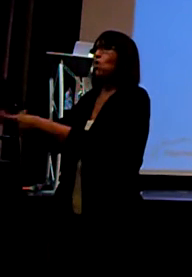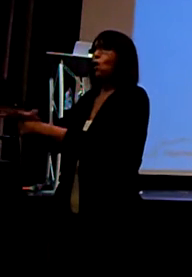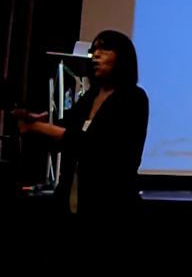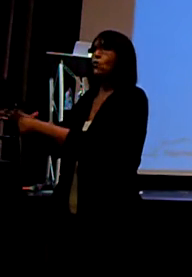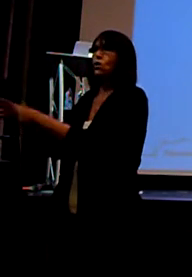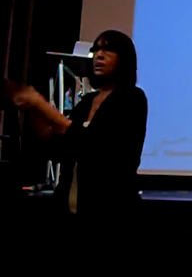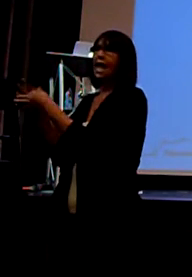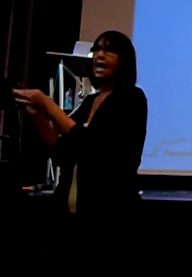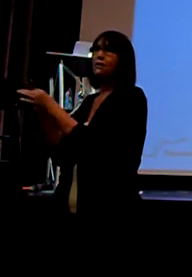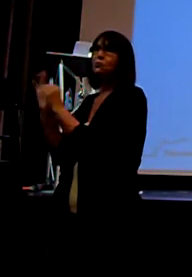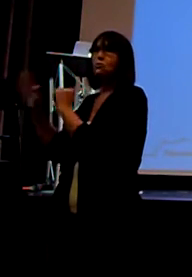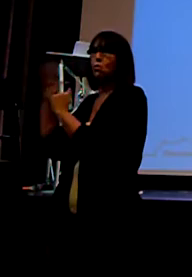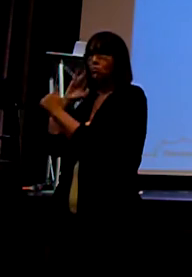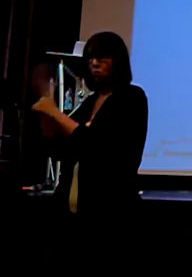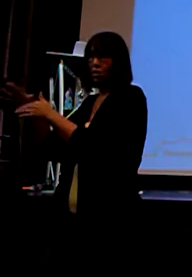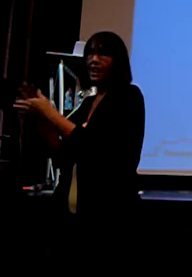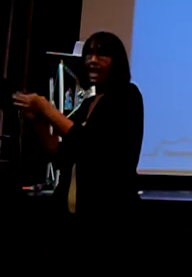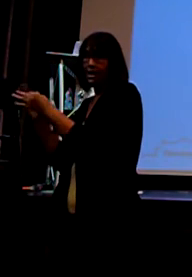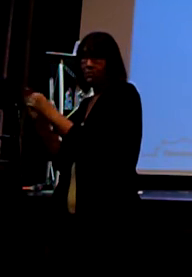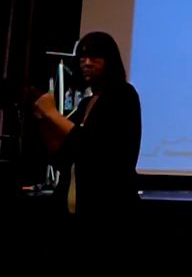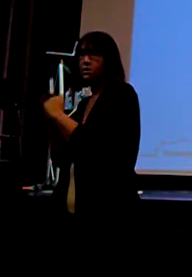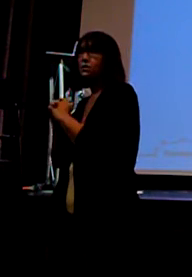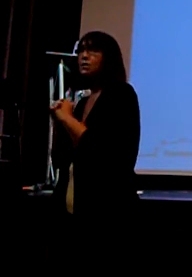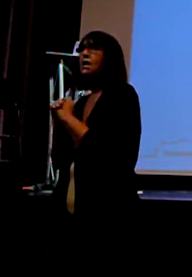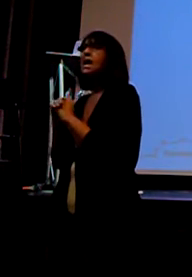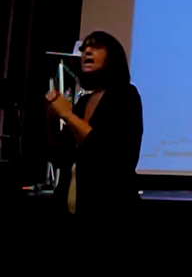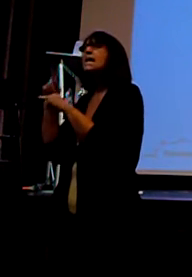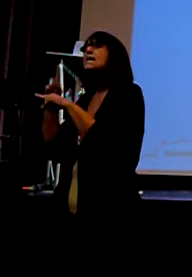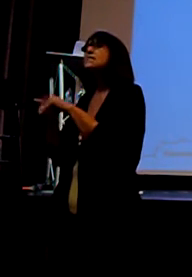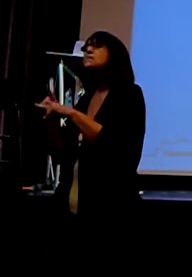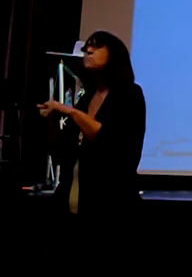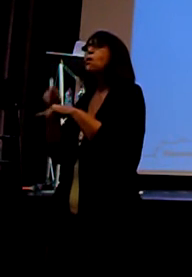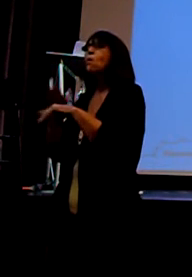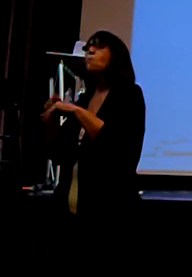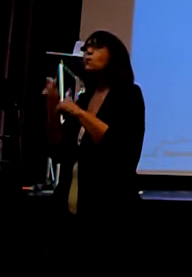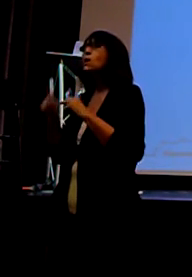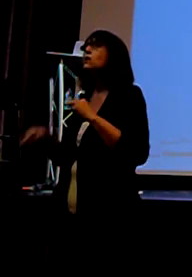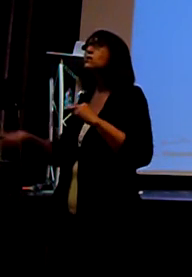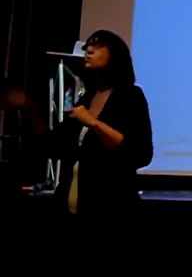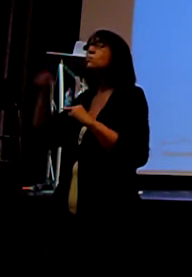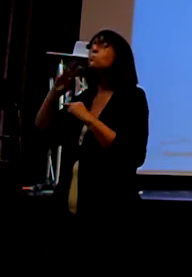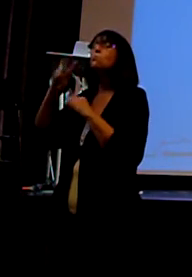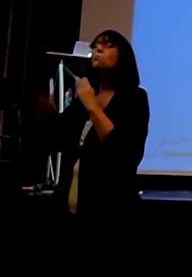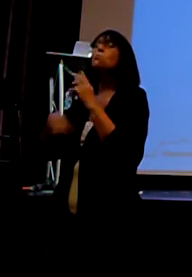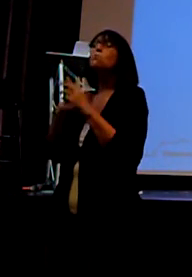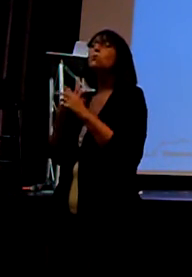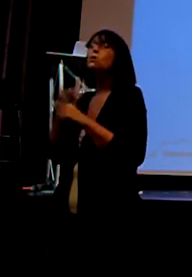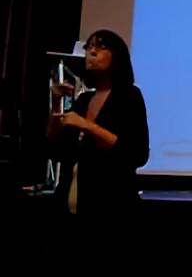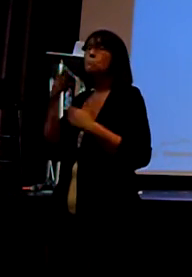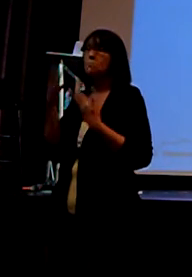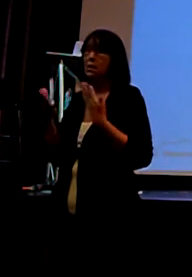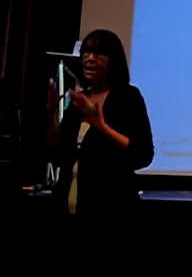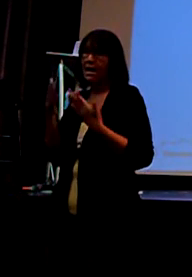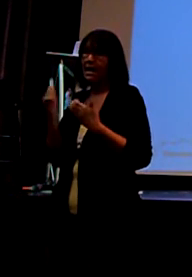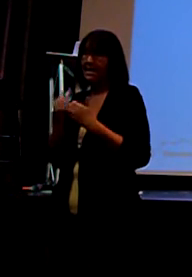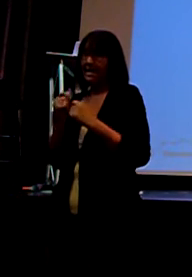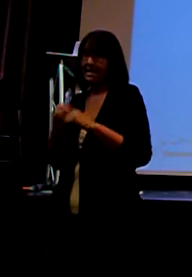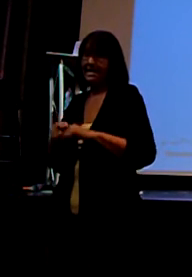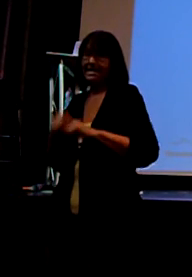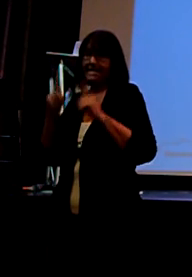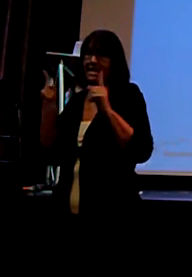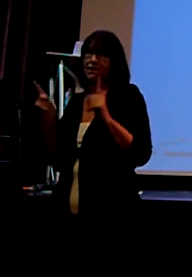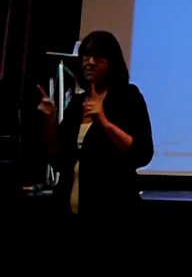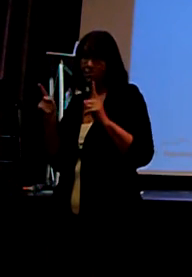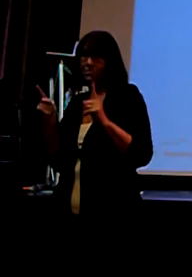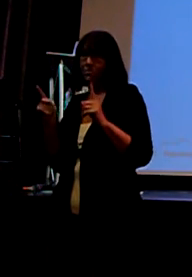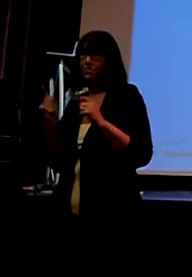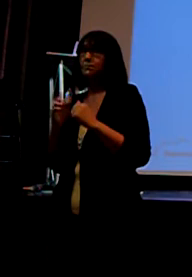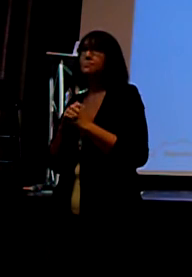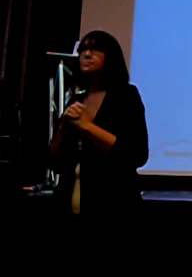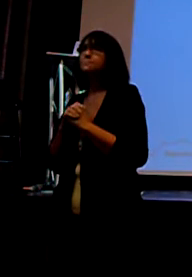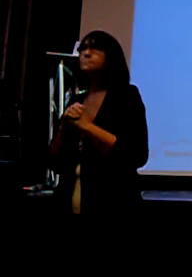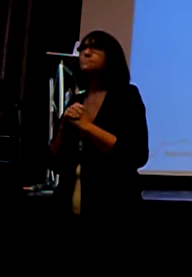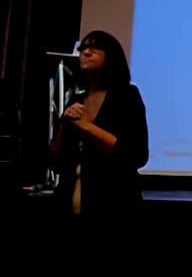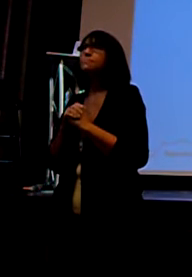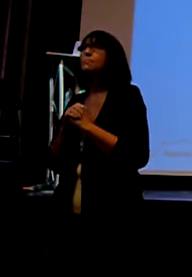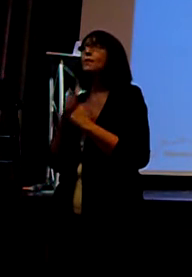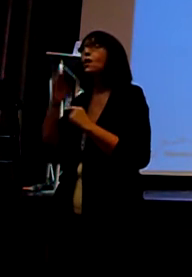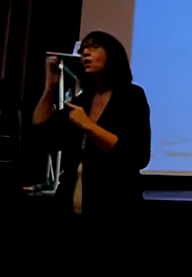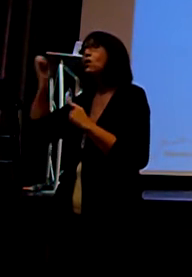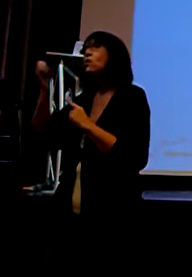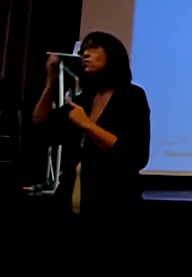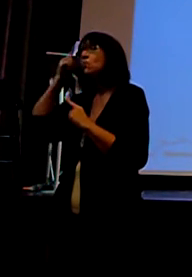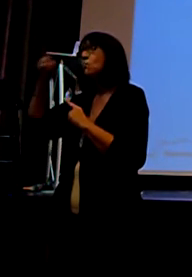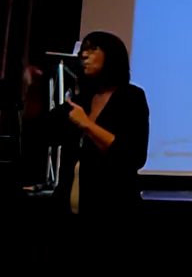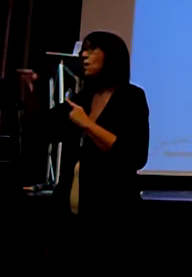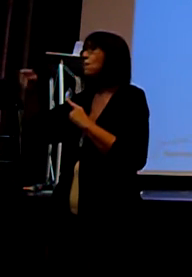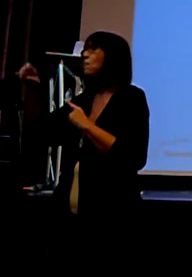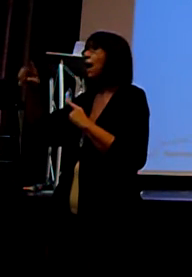least. And depending on what part of the world you're in, it's a little bit different. The European